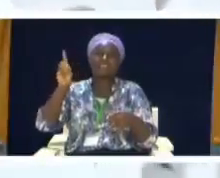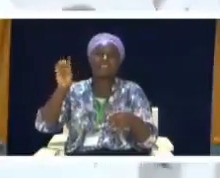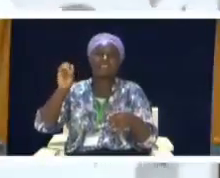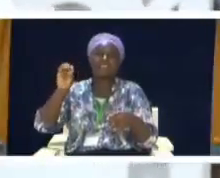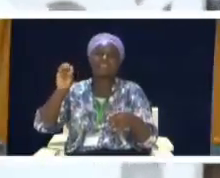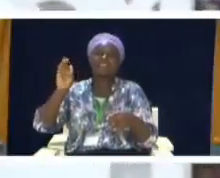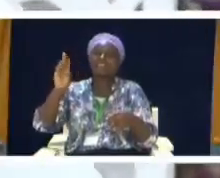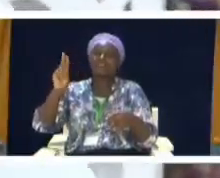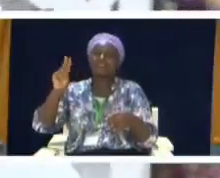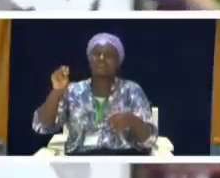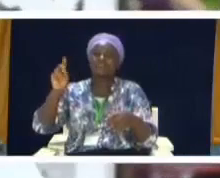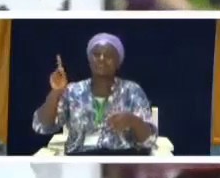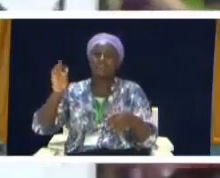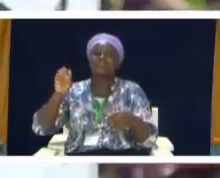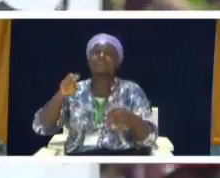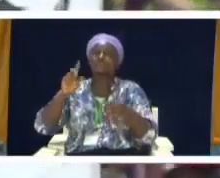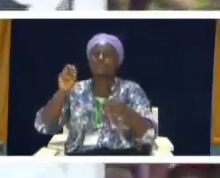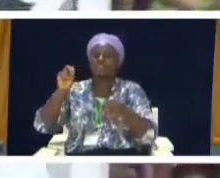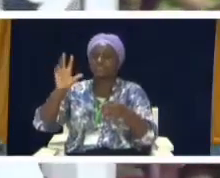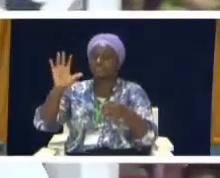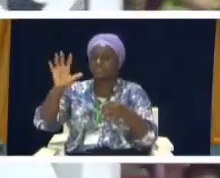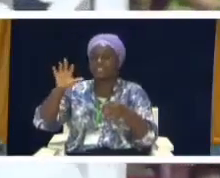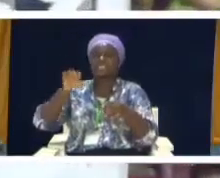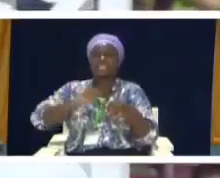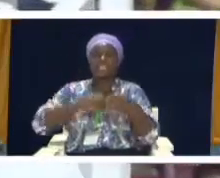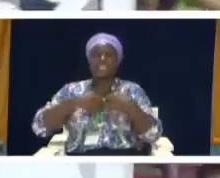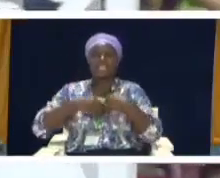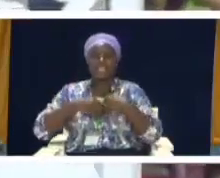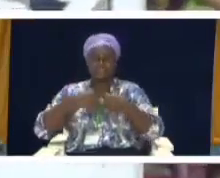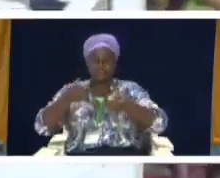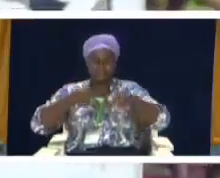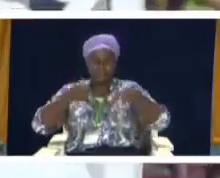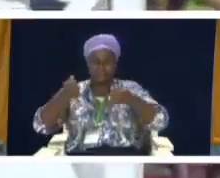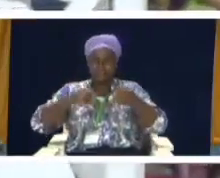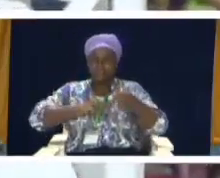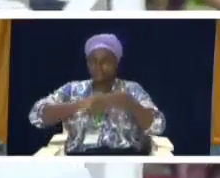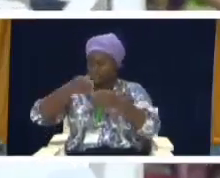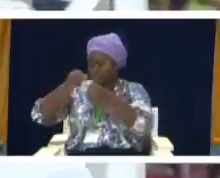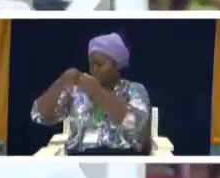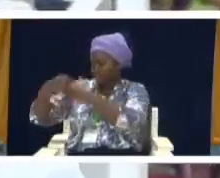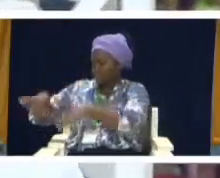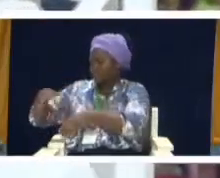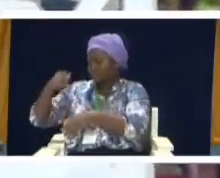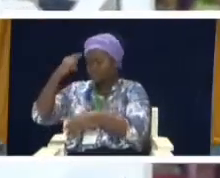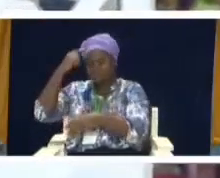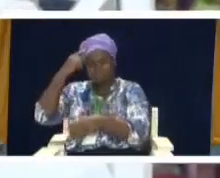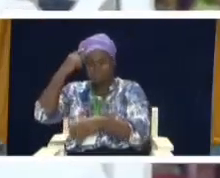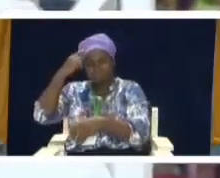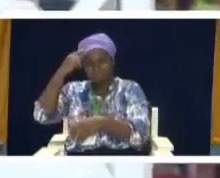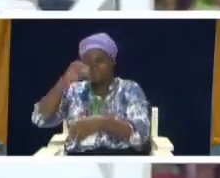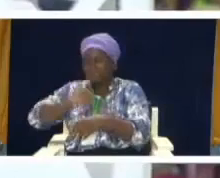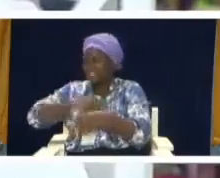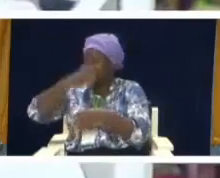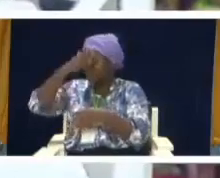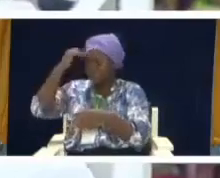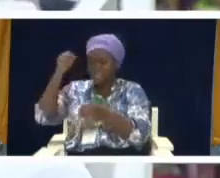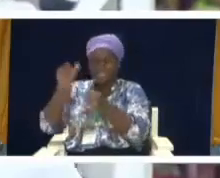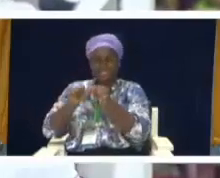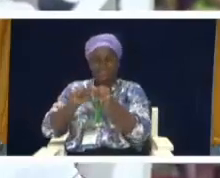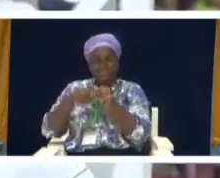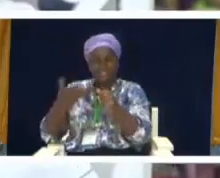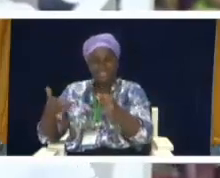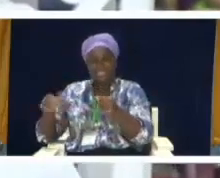motor accident, fatal motor accident. I lost my memory. I forget everything about